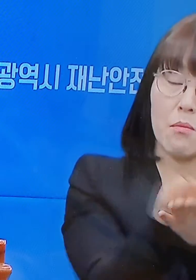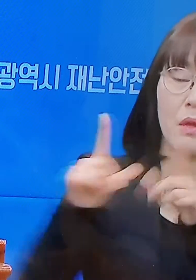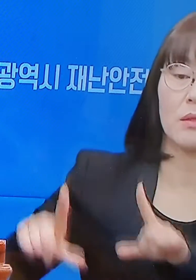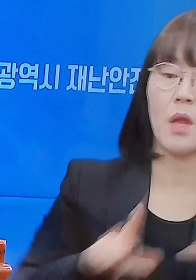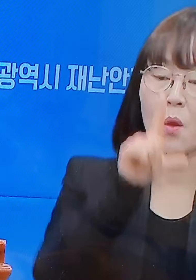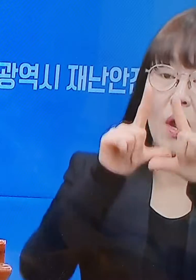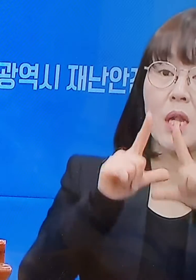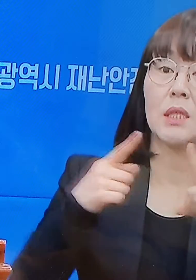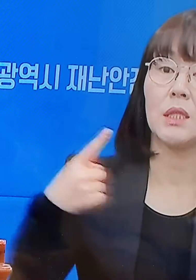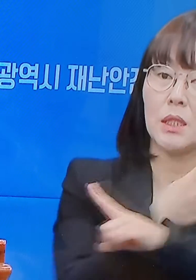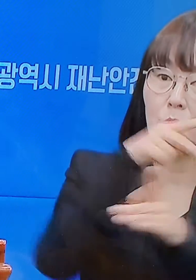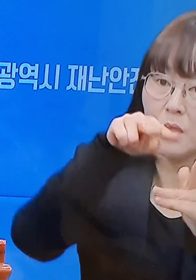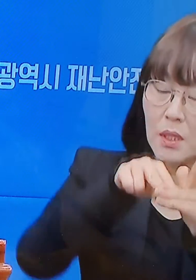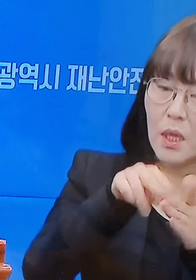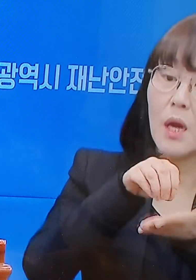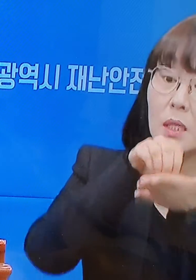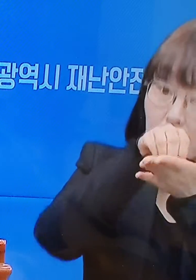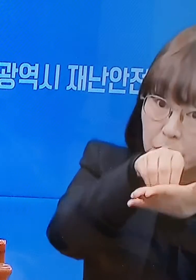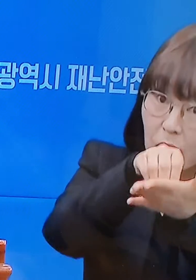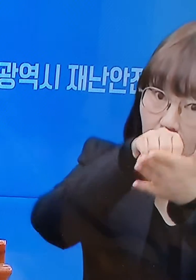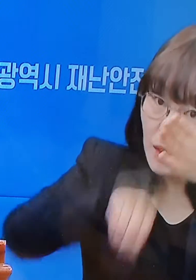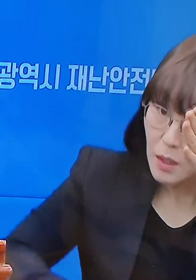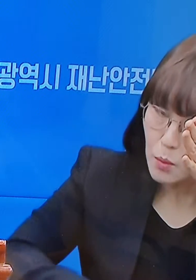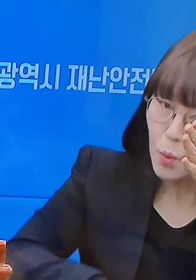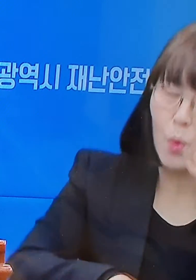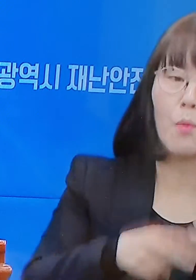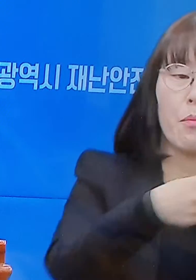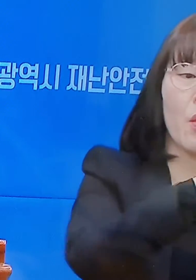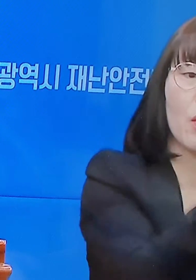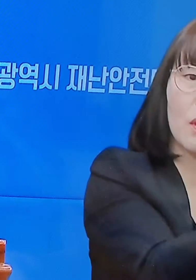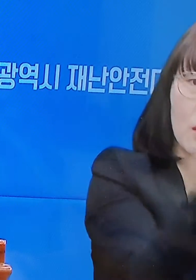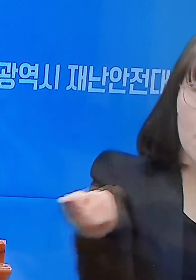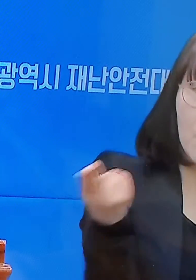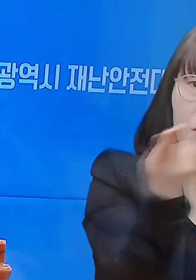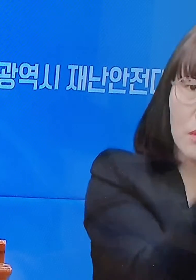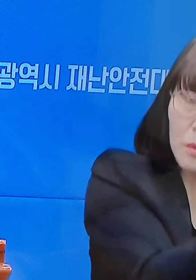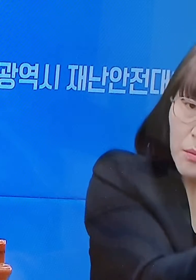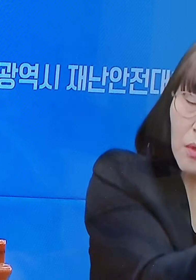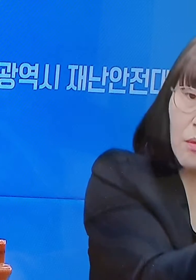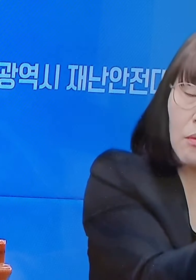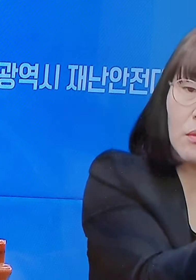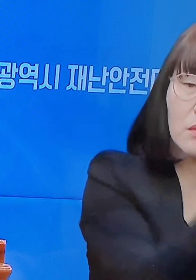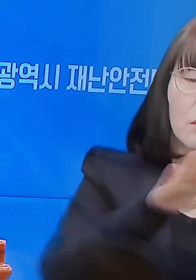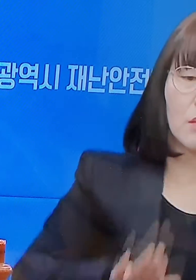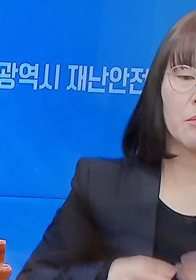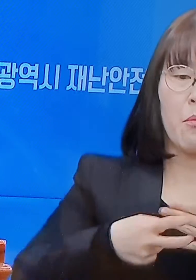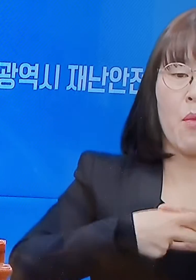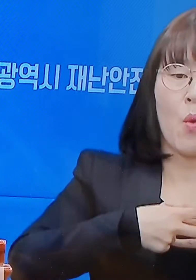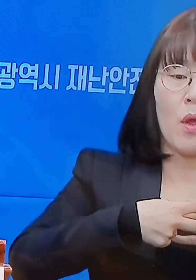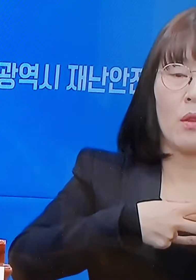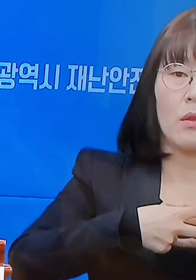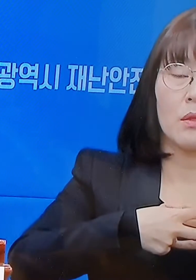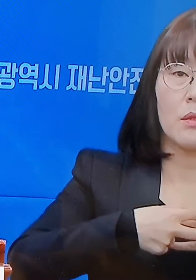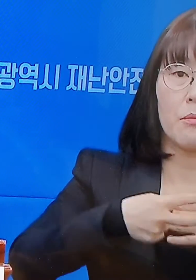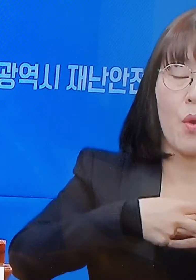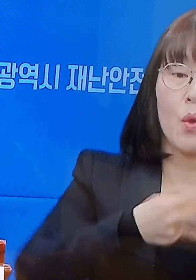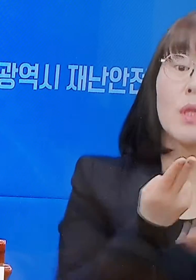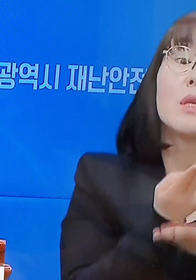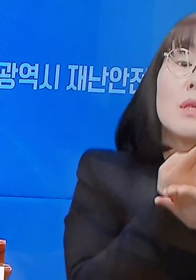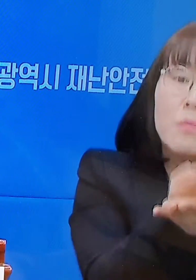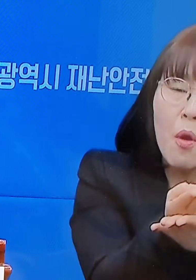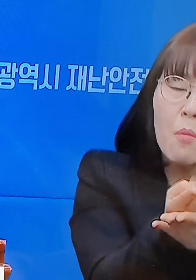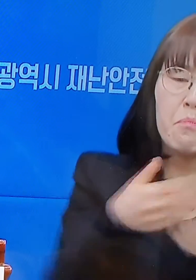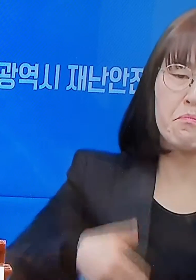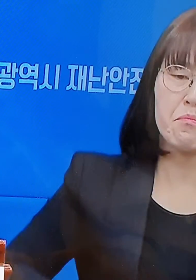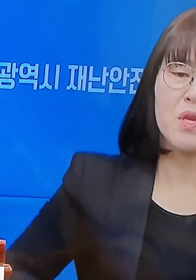How do coronas occur in young people in their 20s? Coronaviruses are lumped viruses